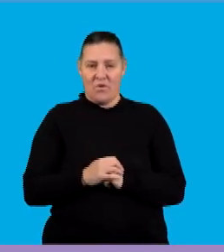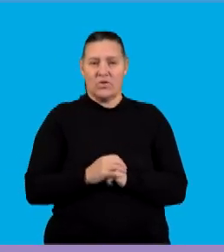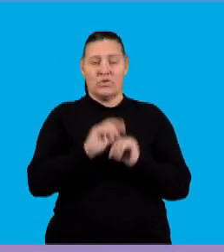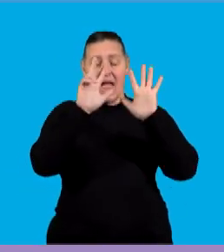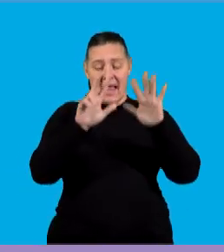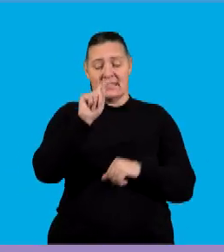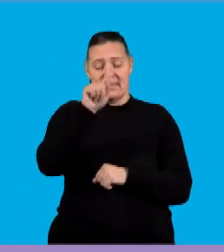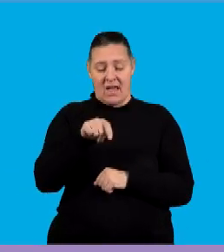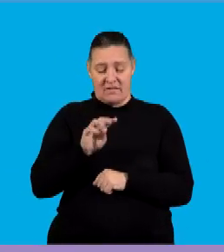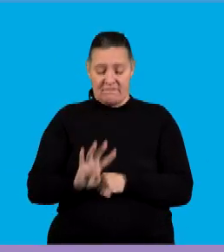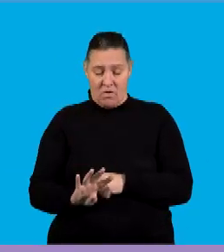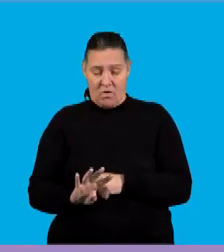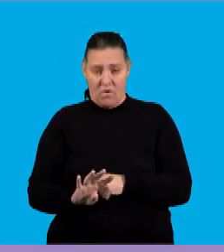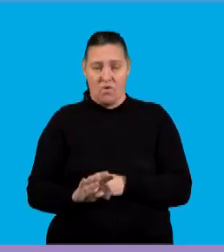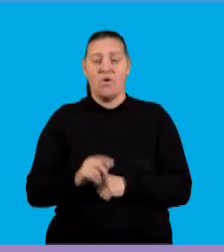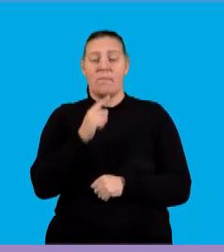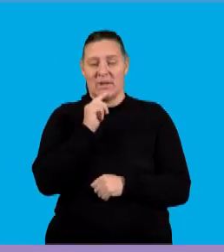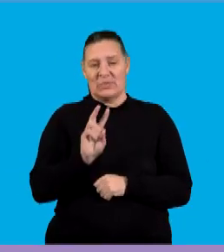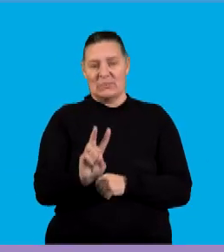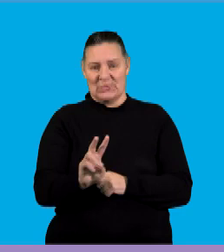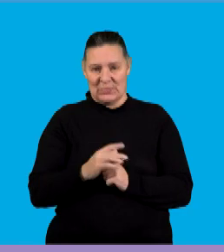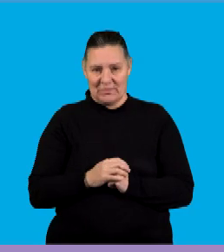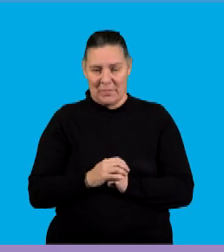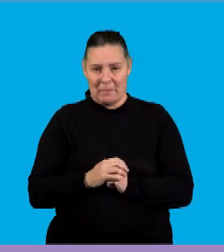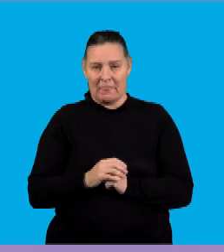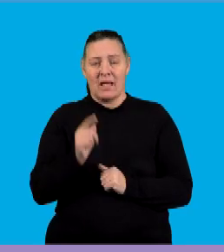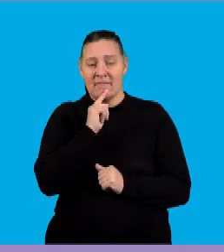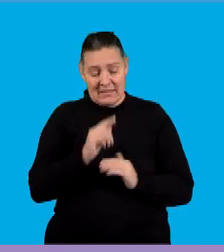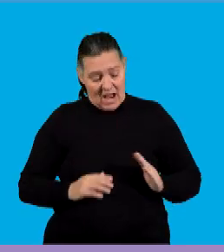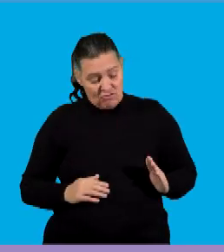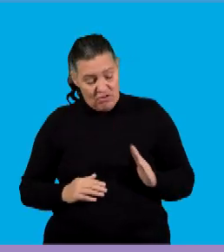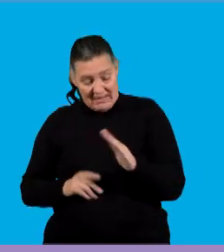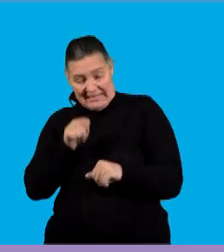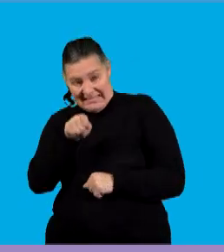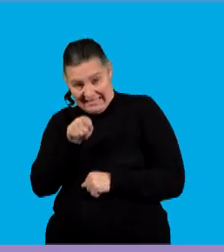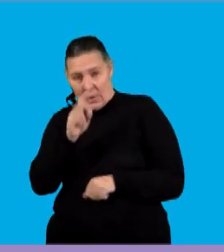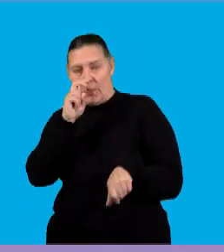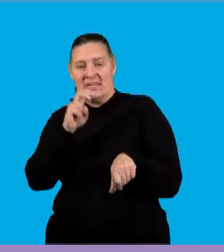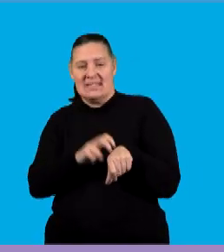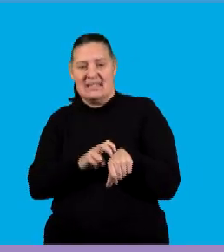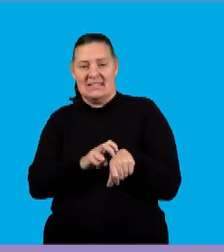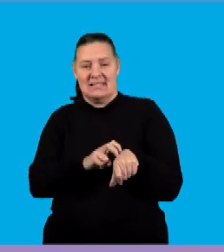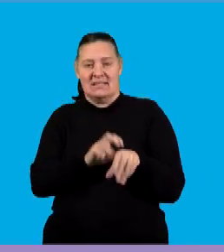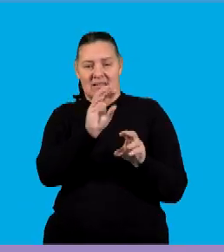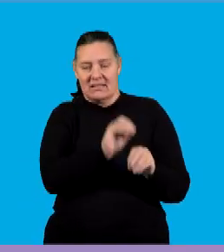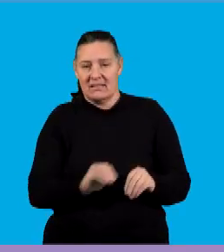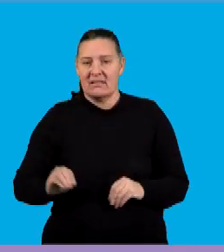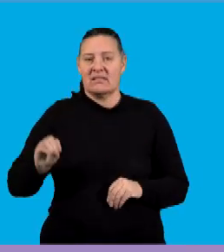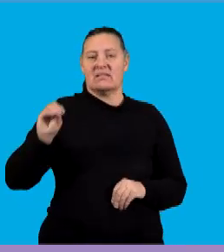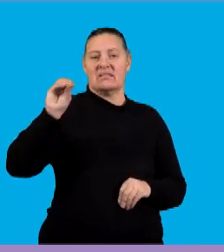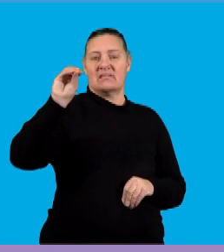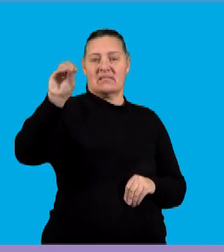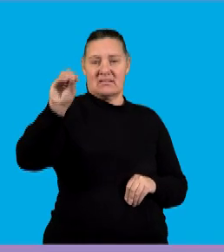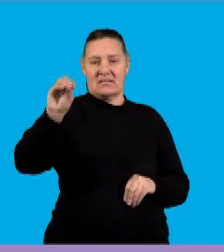4? That is going to be a 2. Now that's the gradient that we need to go now and complete